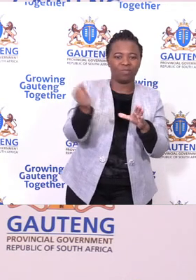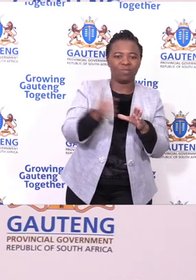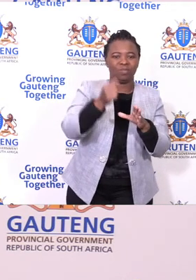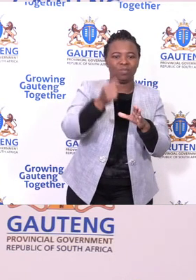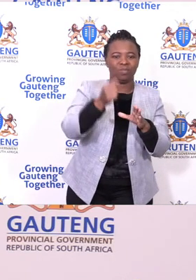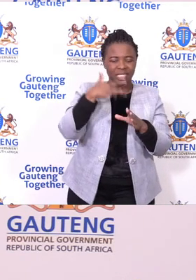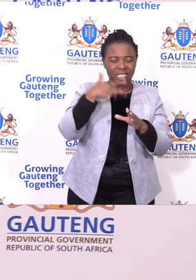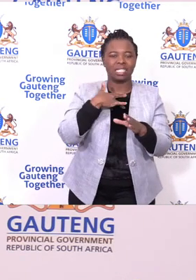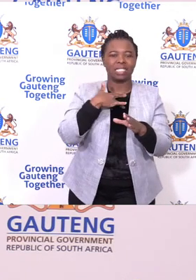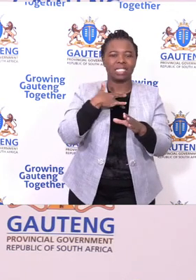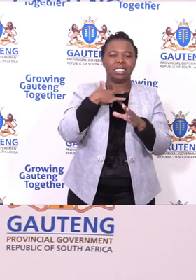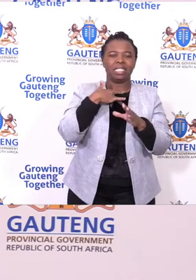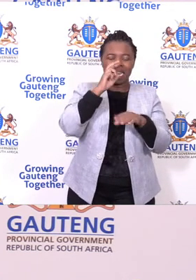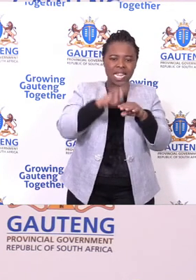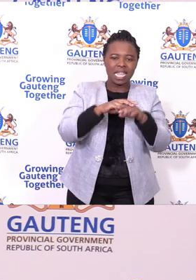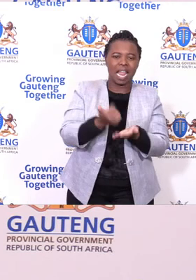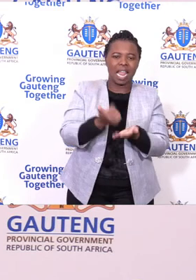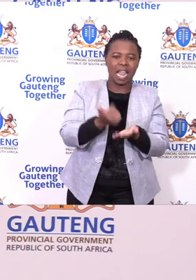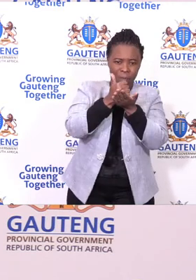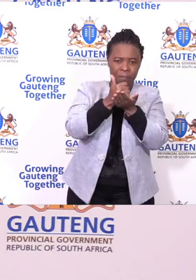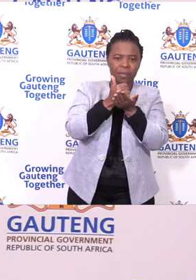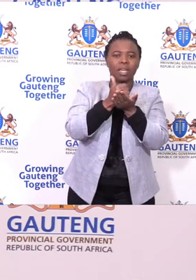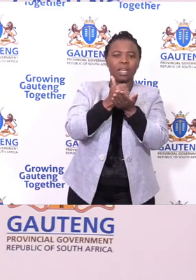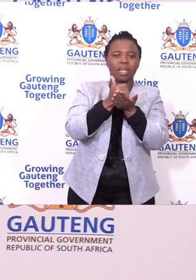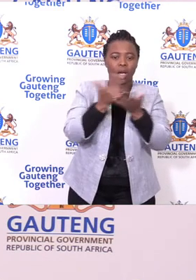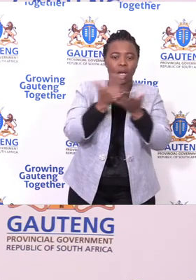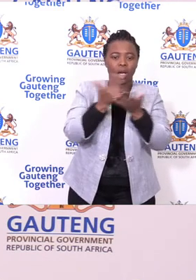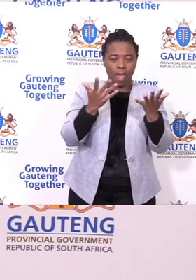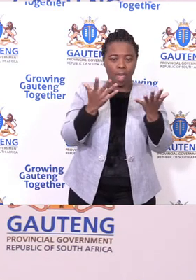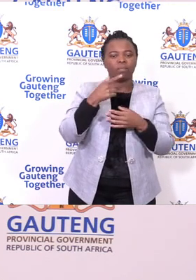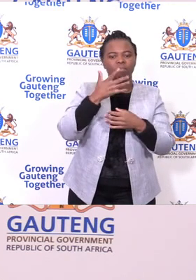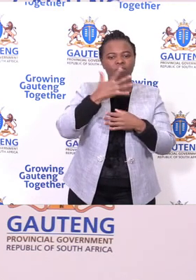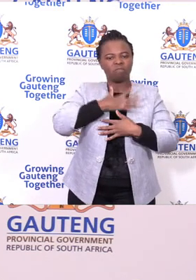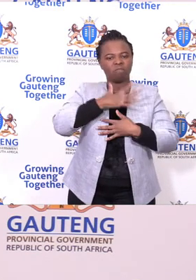seeking help, particularly in respiratory